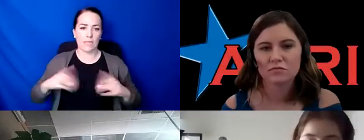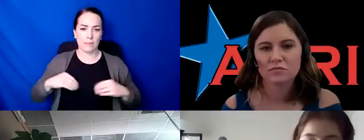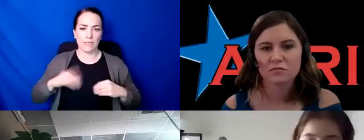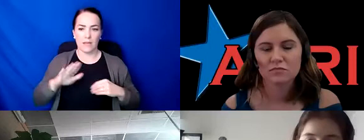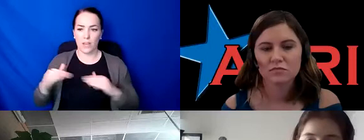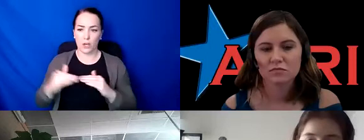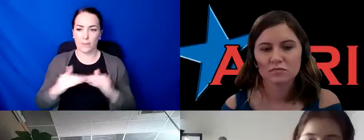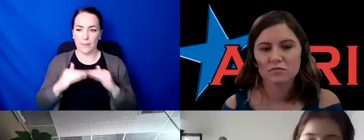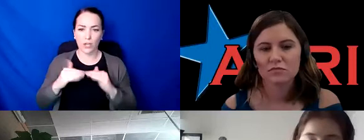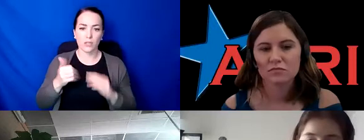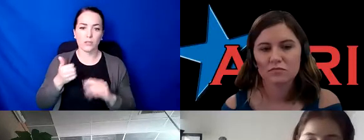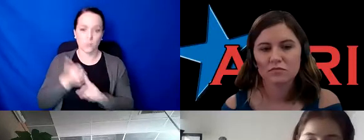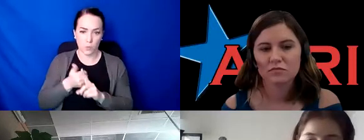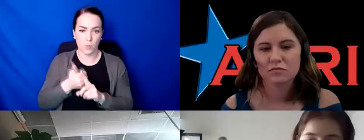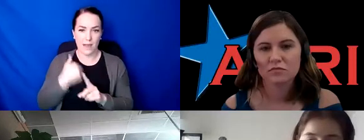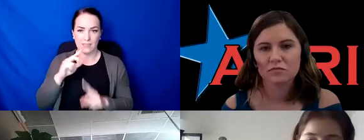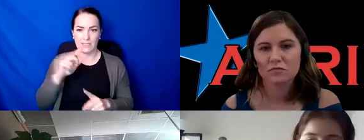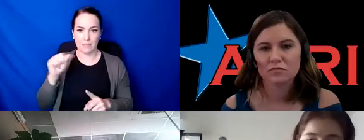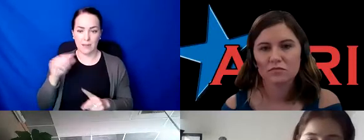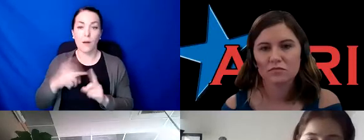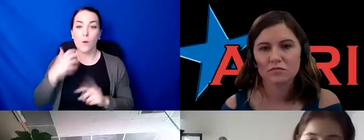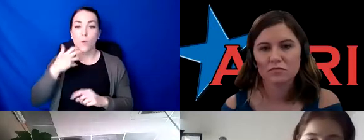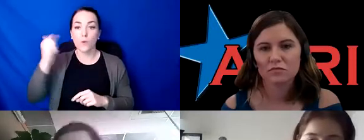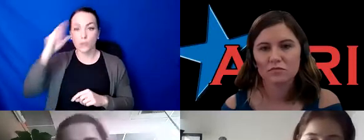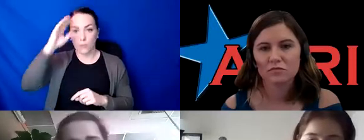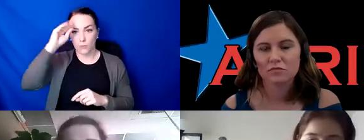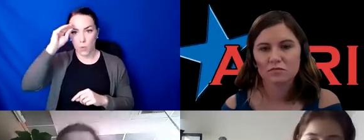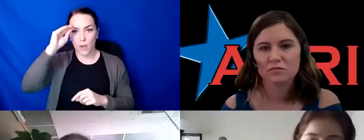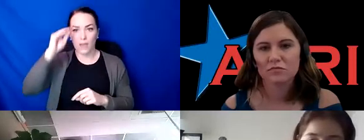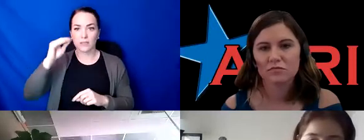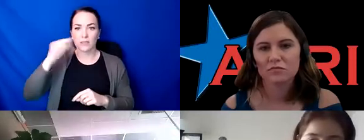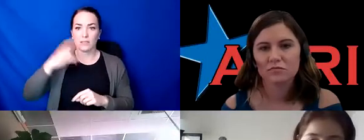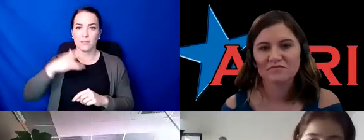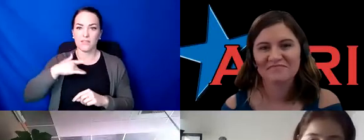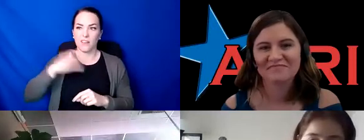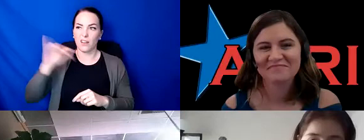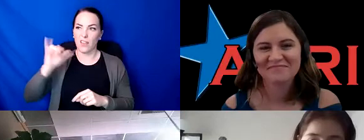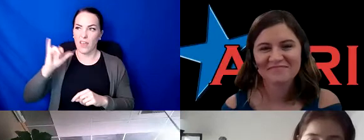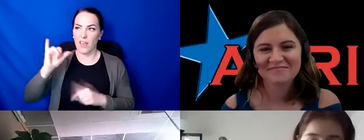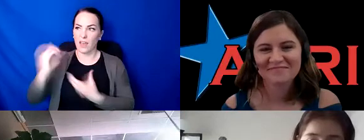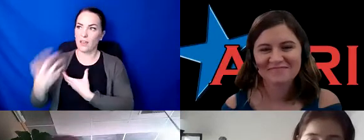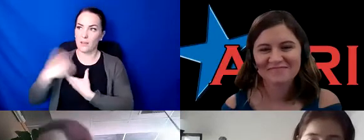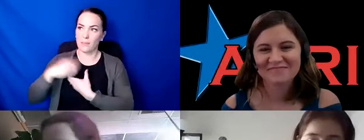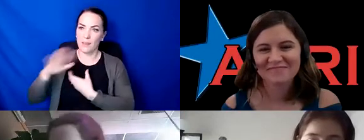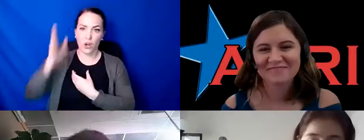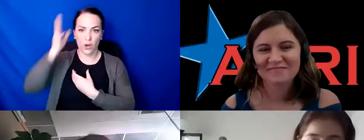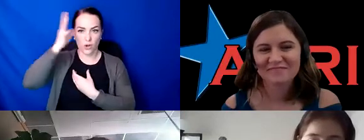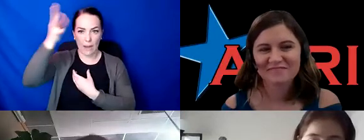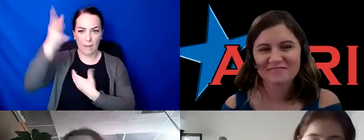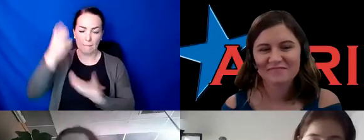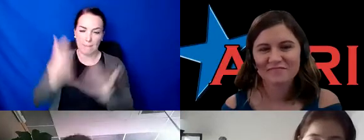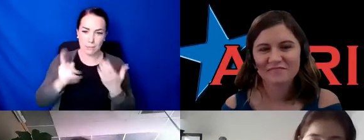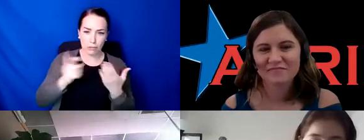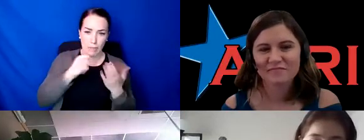have disabilities. But my older boys, they're kind of like their grandpa. I shouldn't admit this to everybody, but they're